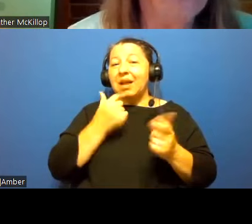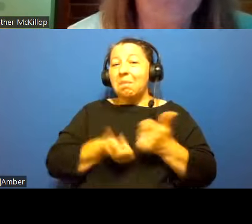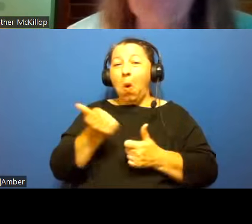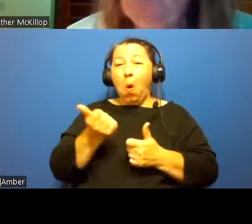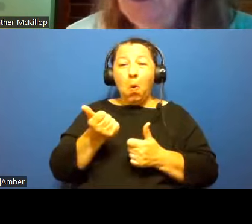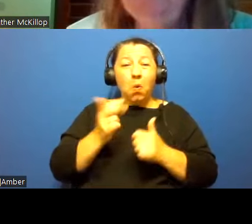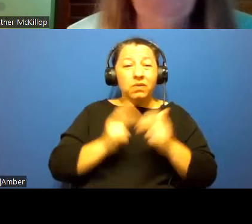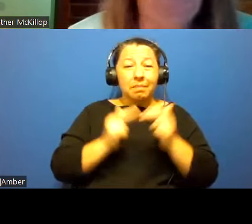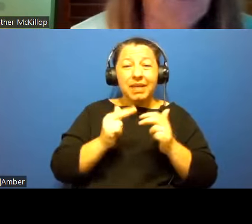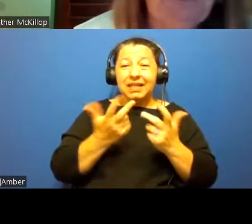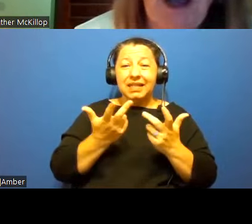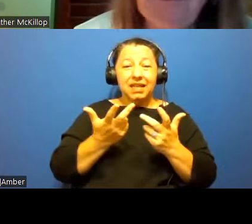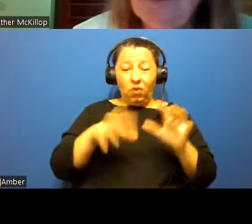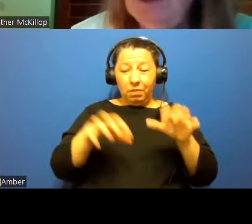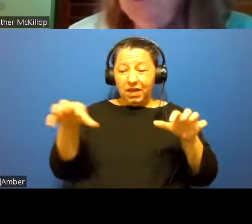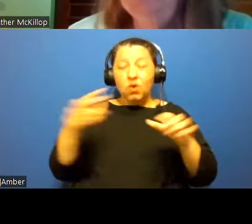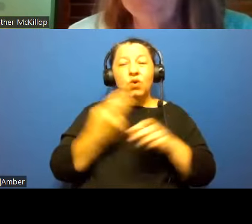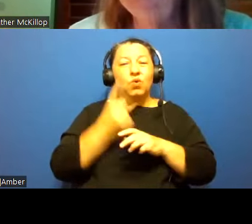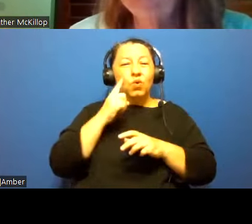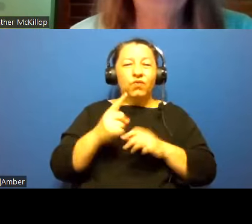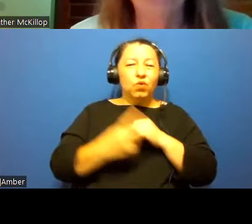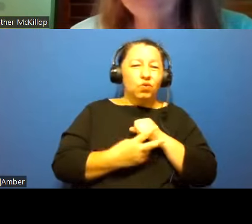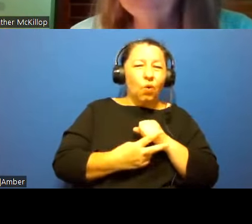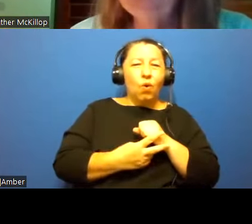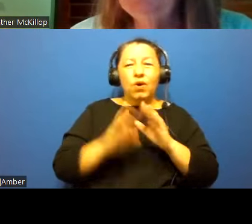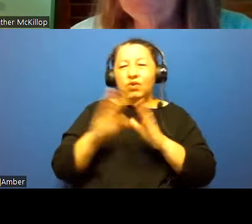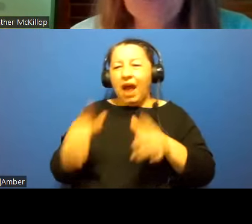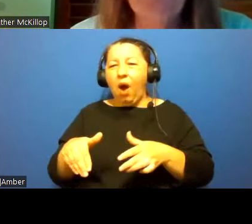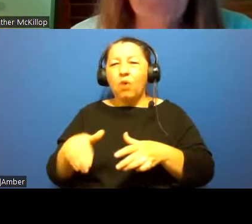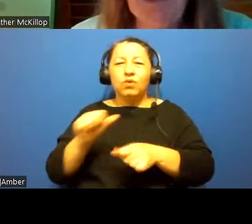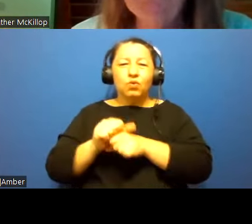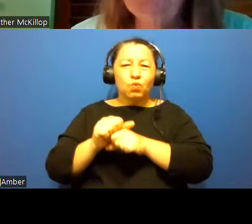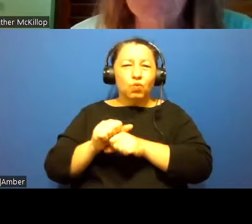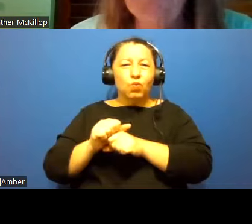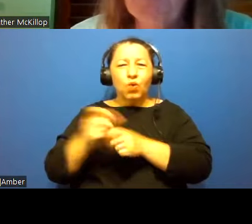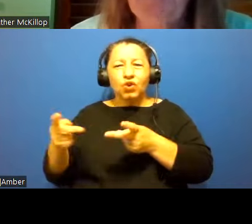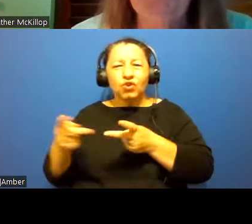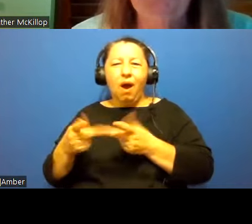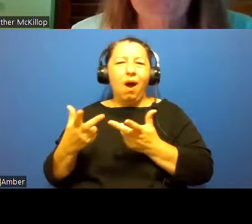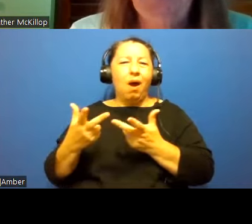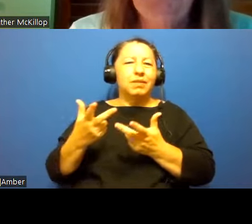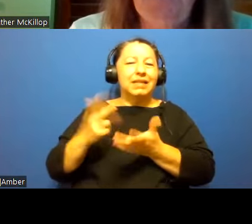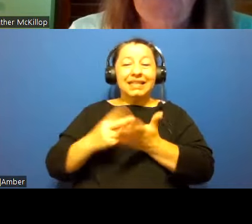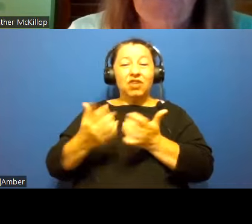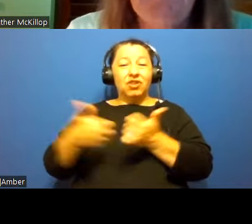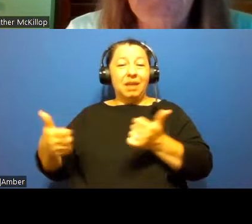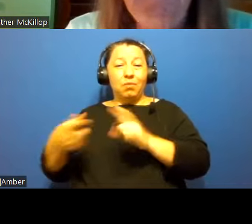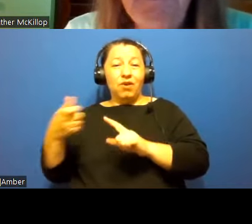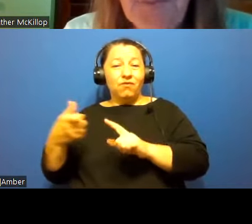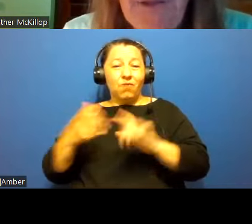houses, for storage, for workshops, and kitchens detached from houses and other purposes.